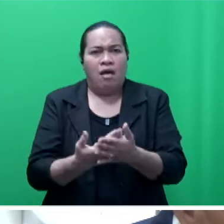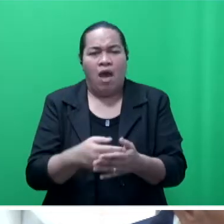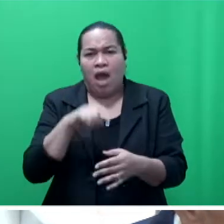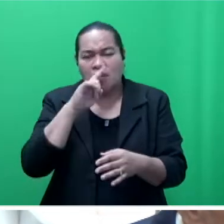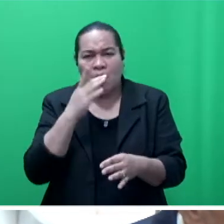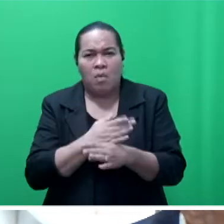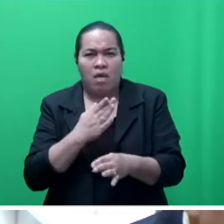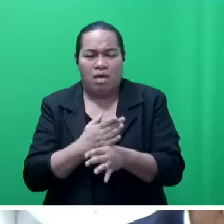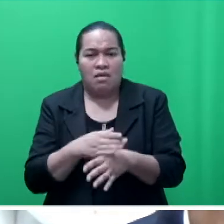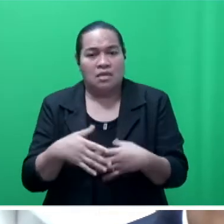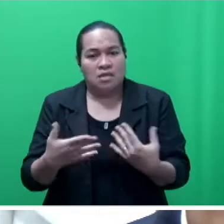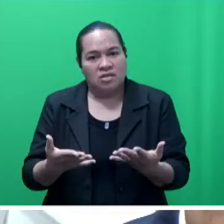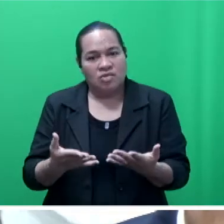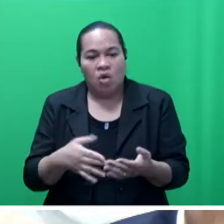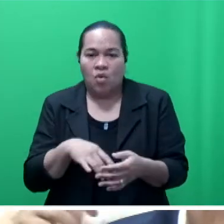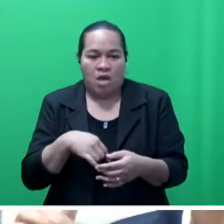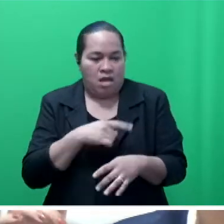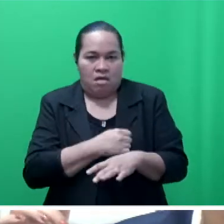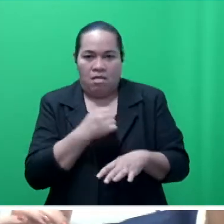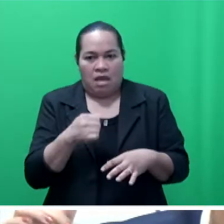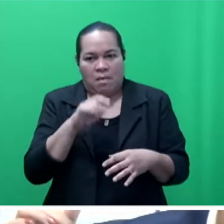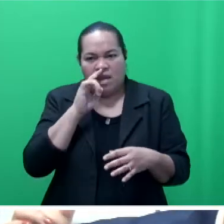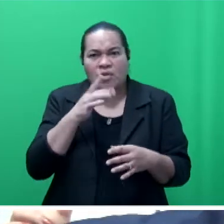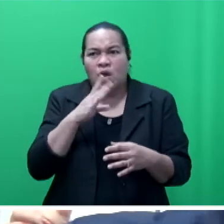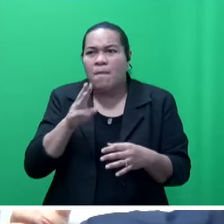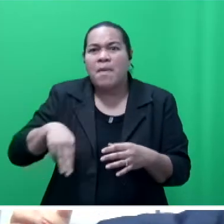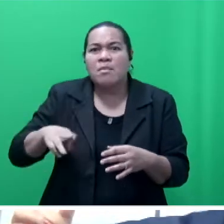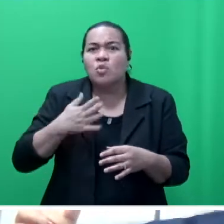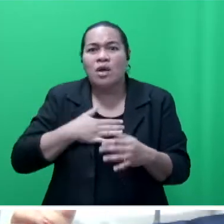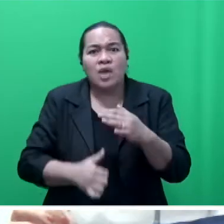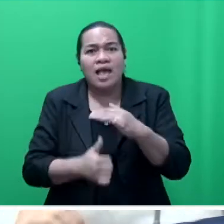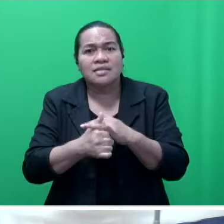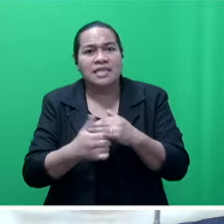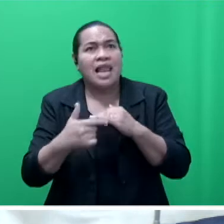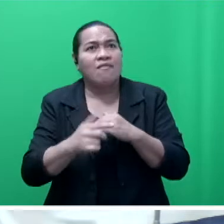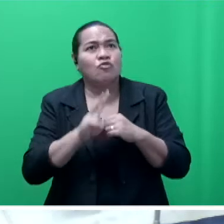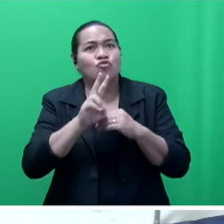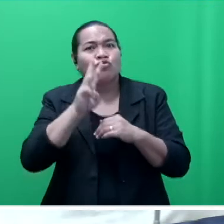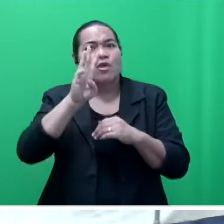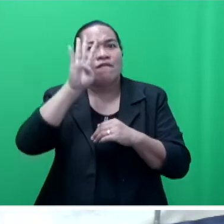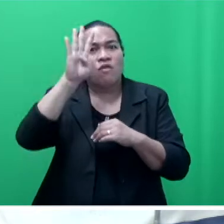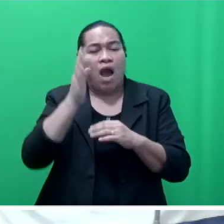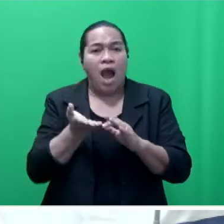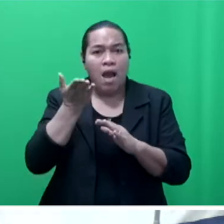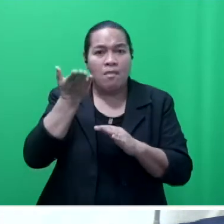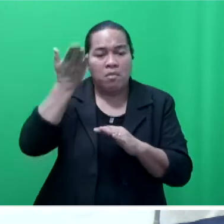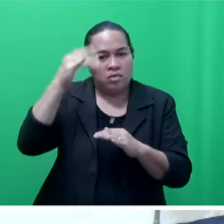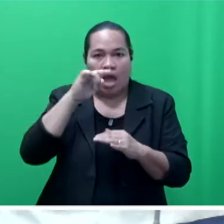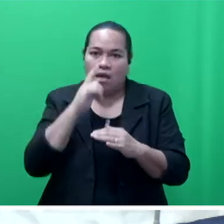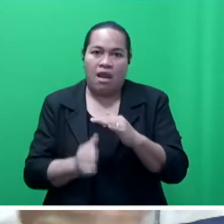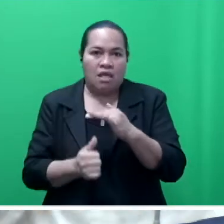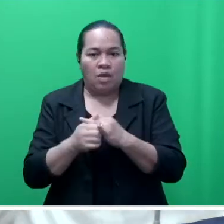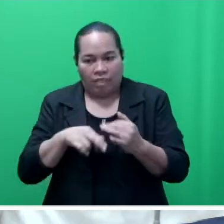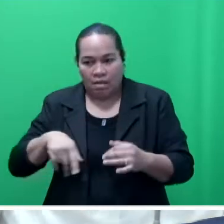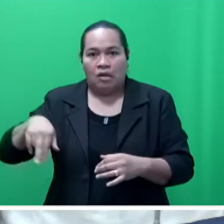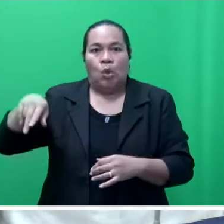government. So members of the public who actually want to access offices on levels 2, 3, 4 don't get to access it, or they have to